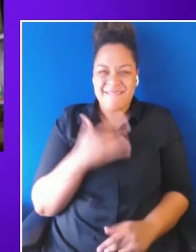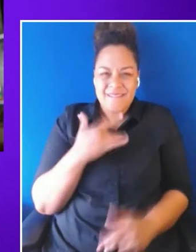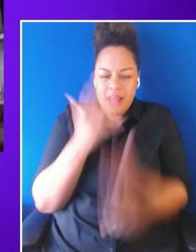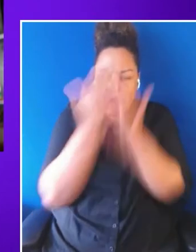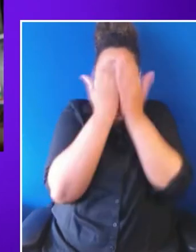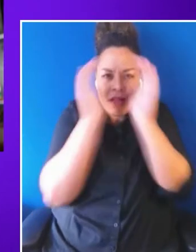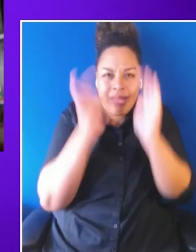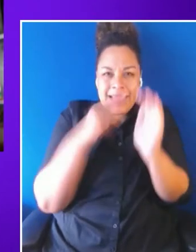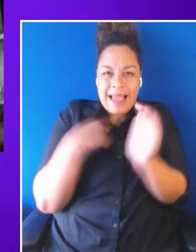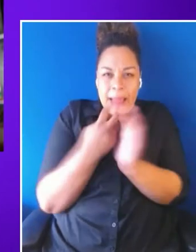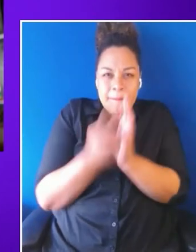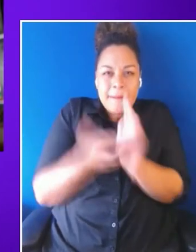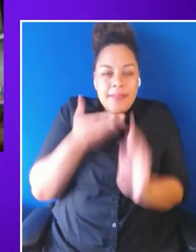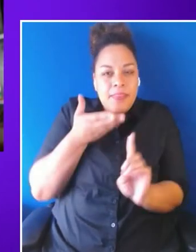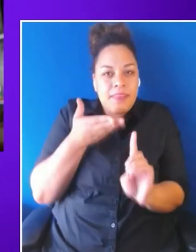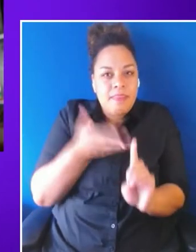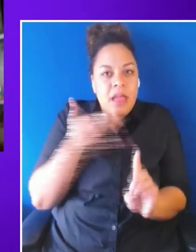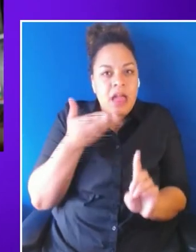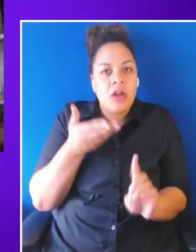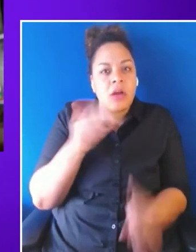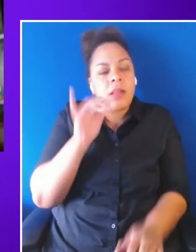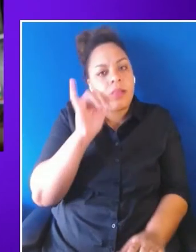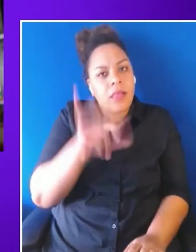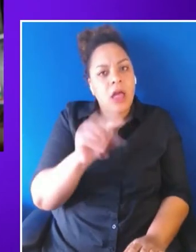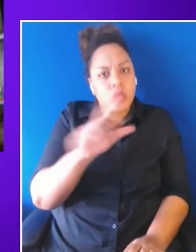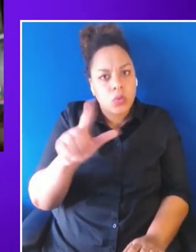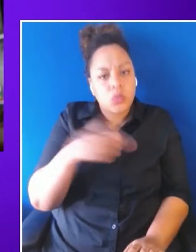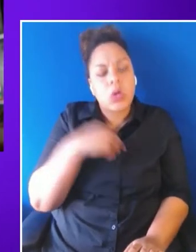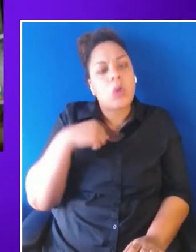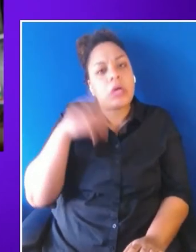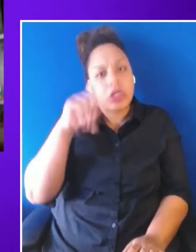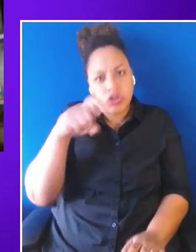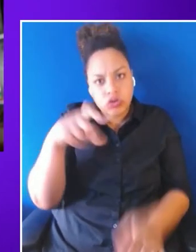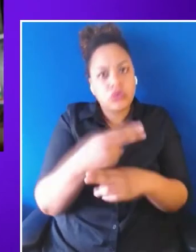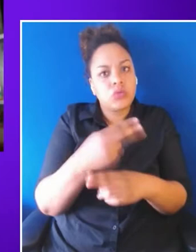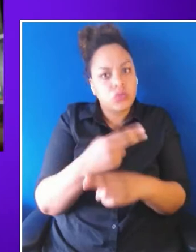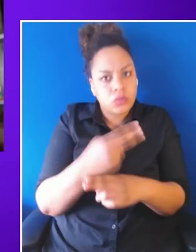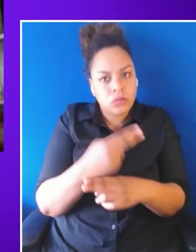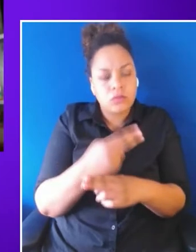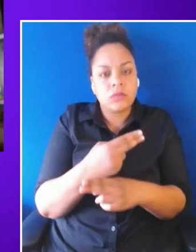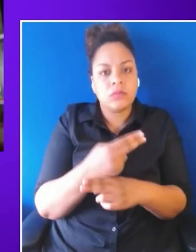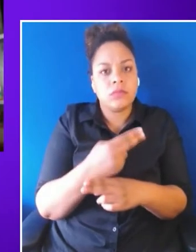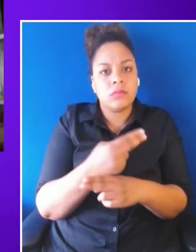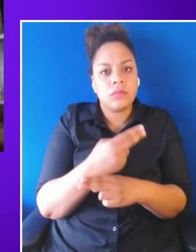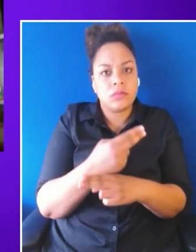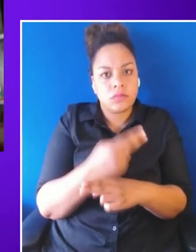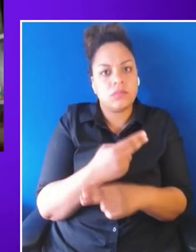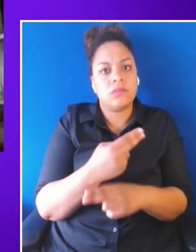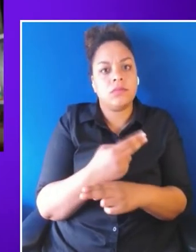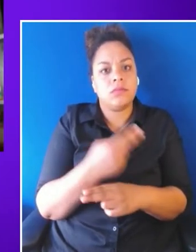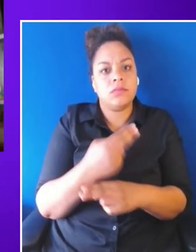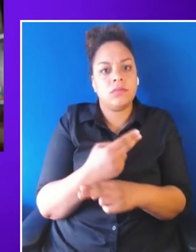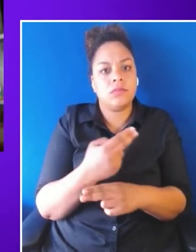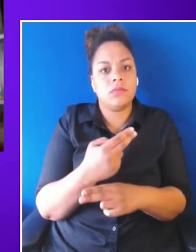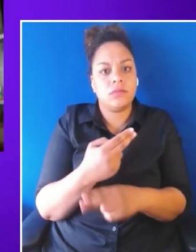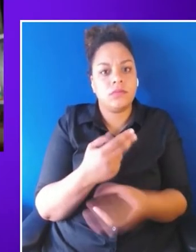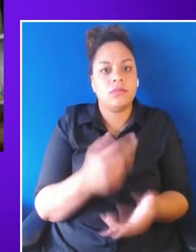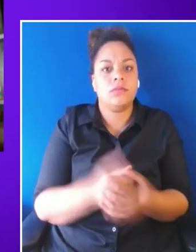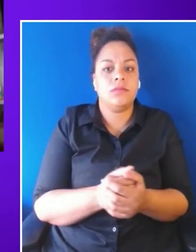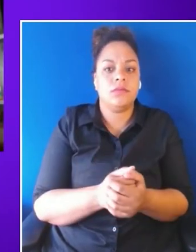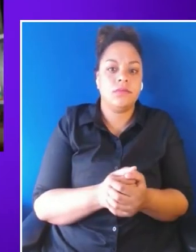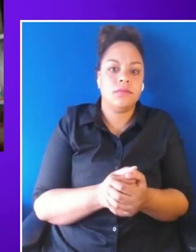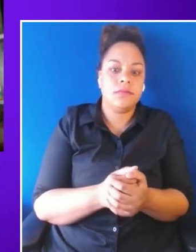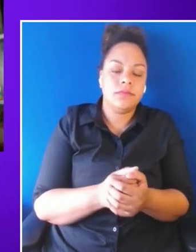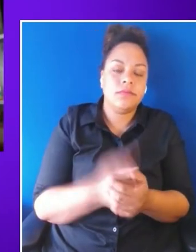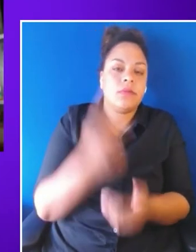And it's a tool that we should use to, in these cases, for, okay, you